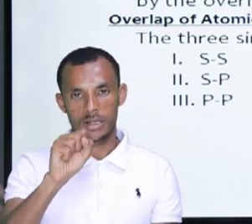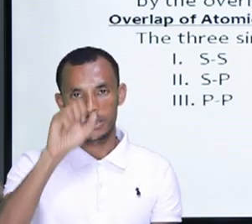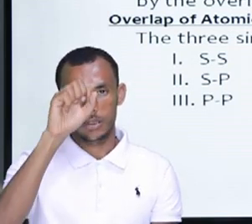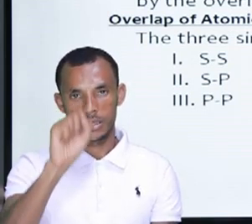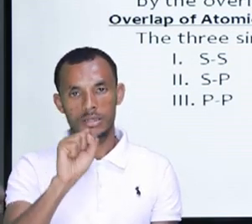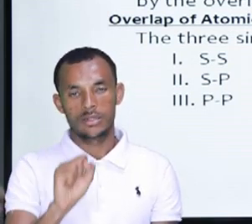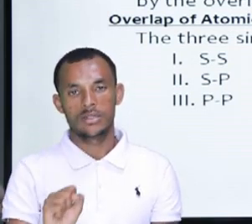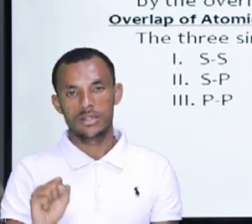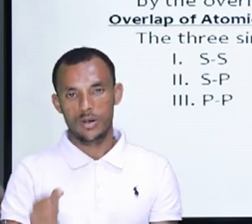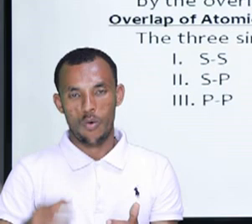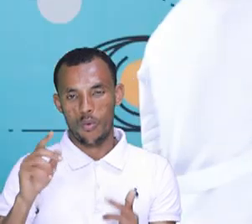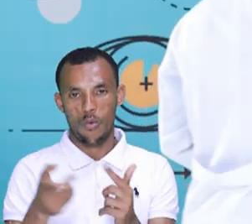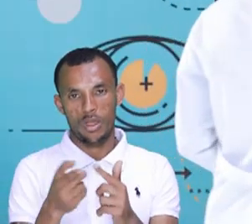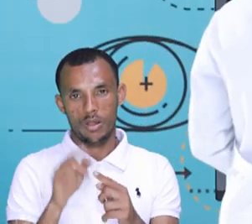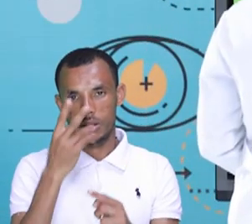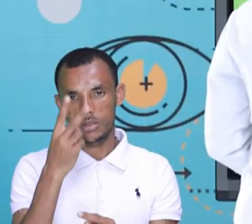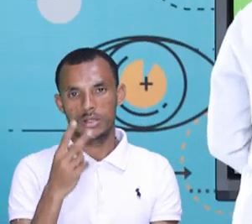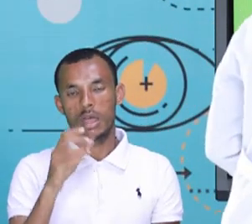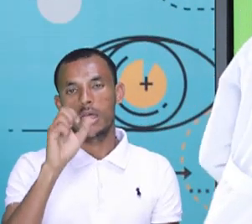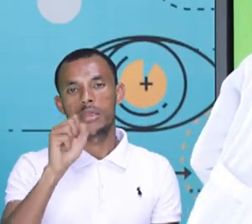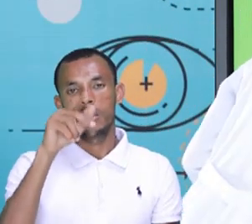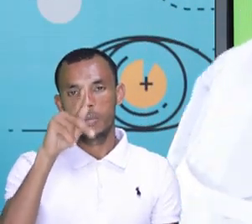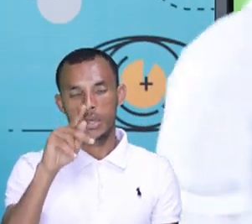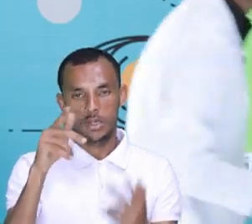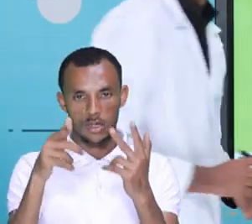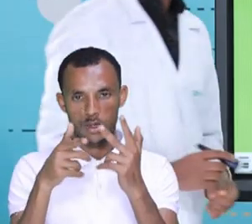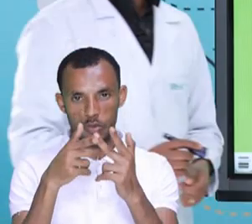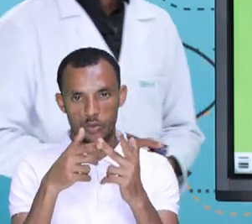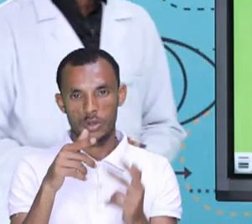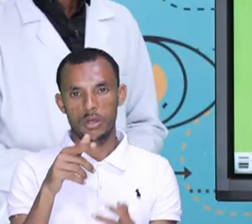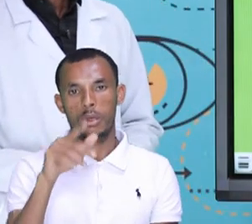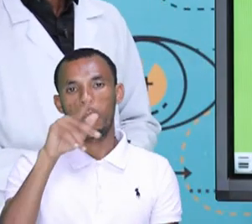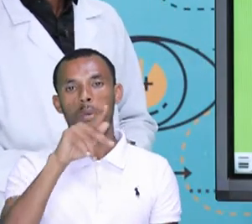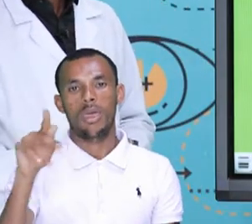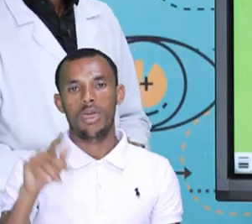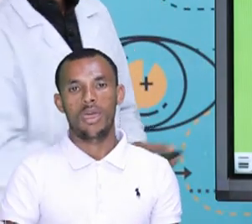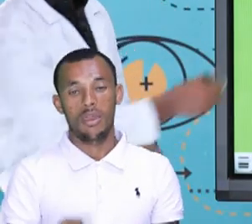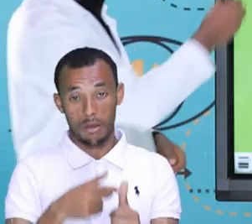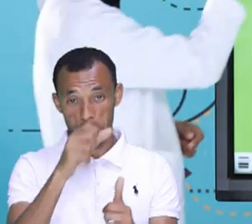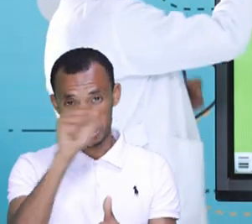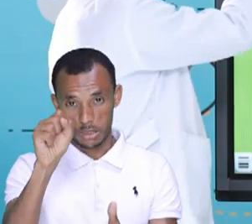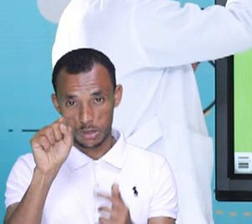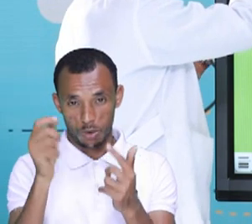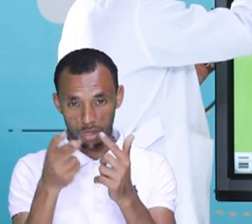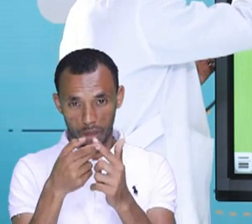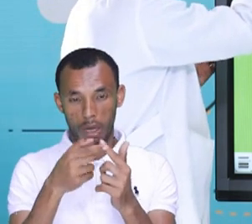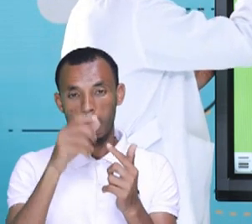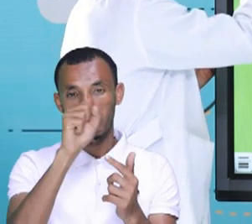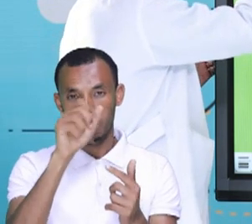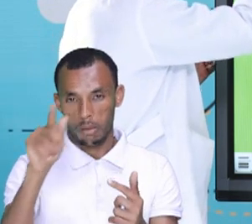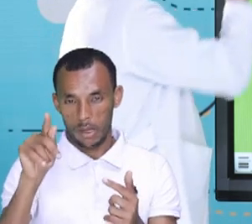SS, the other one SP, and the third one is PP. Look the first